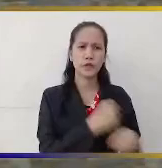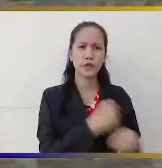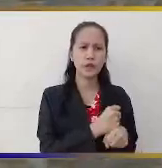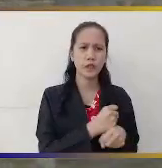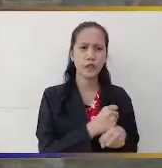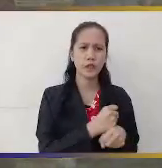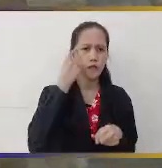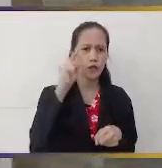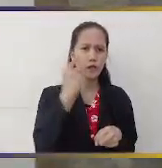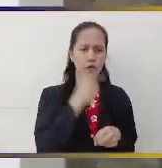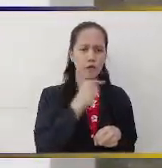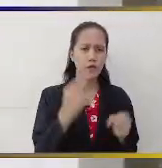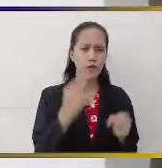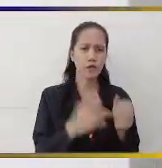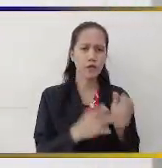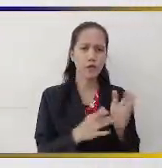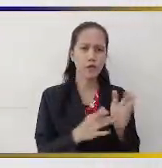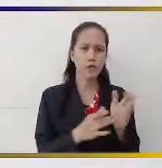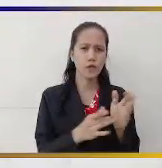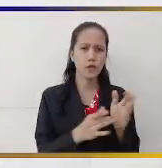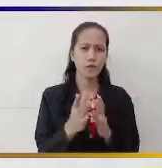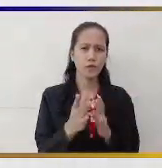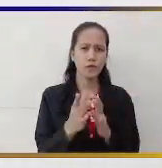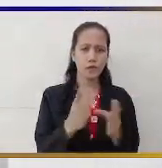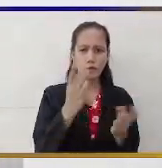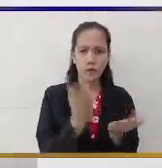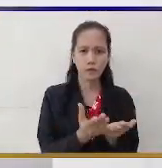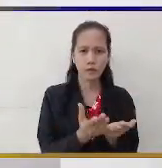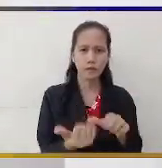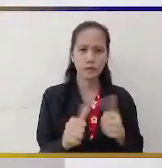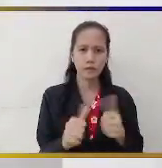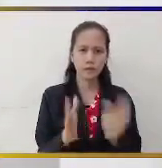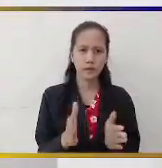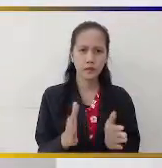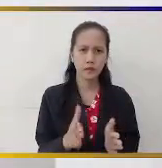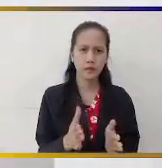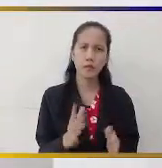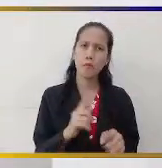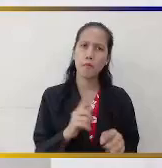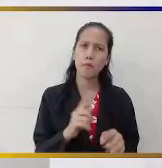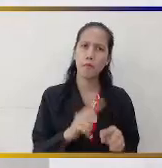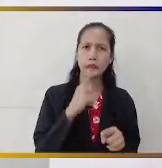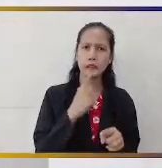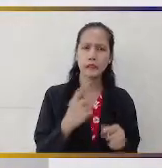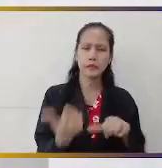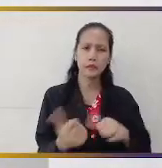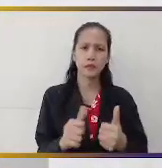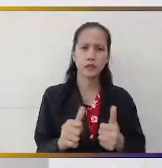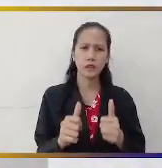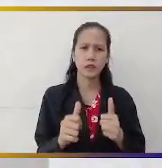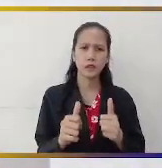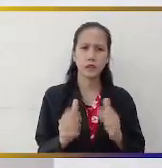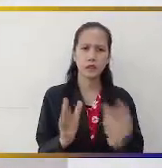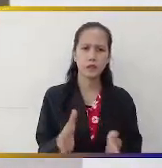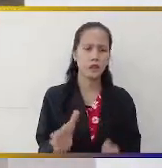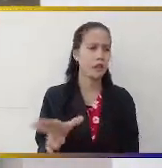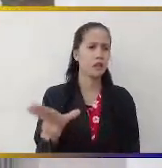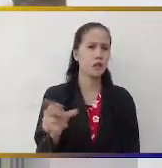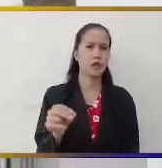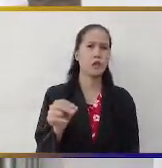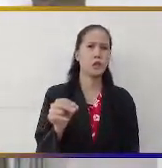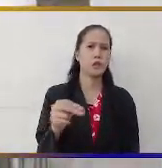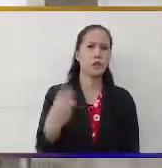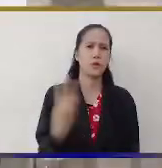great persecution. And the Baptists, they said, "No! We won't be behind a government that's going